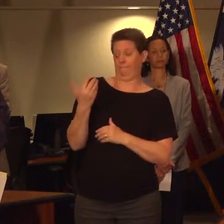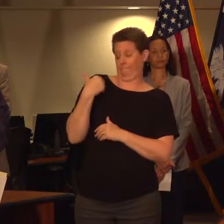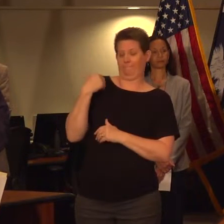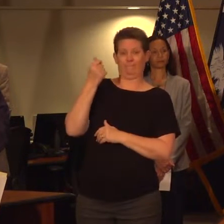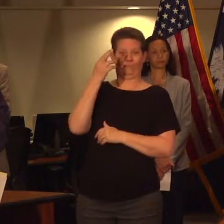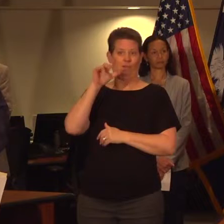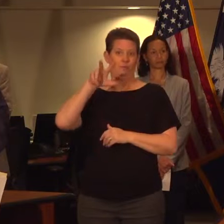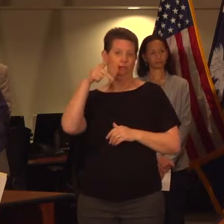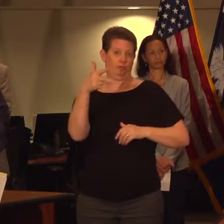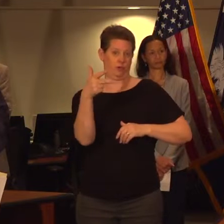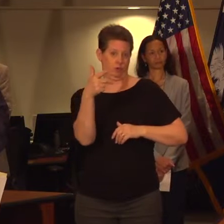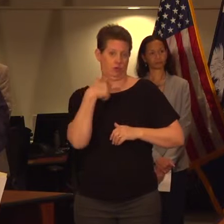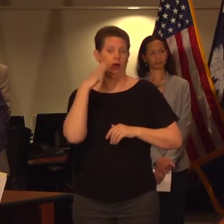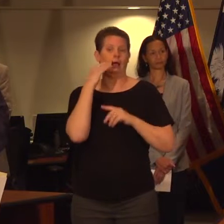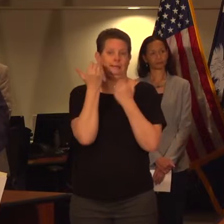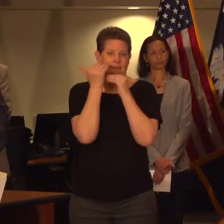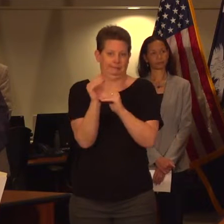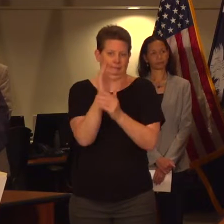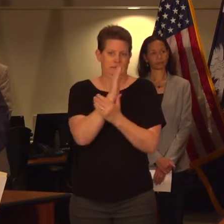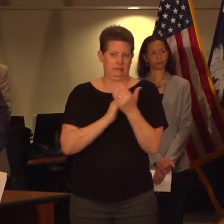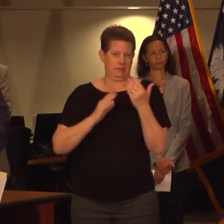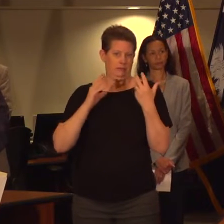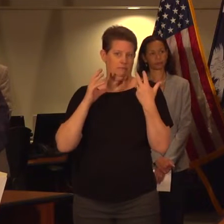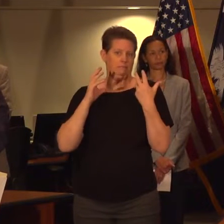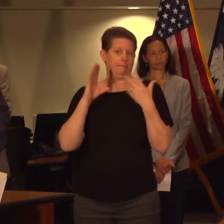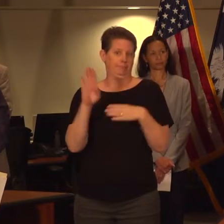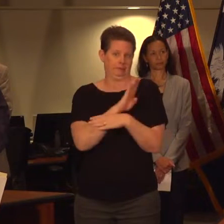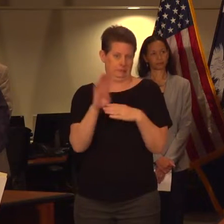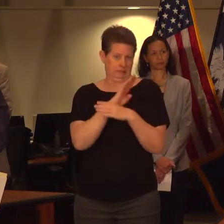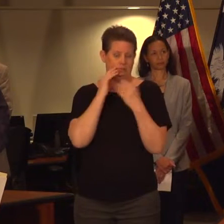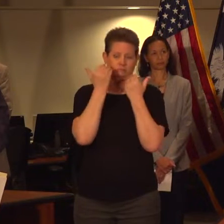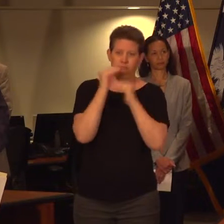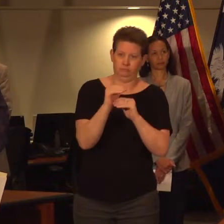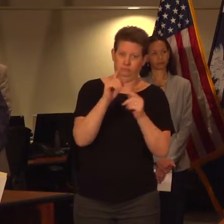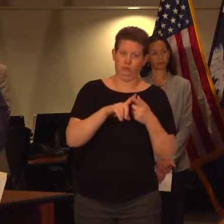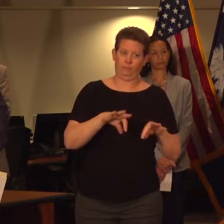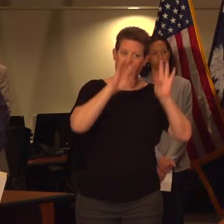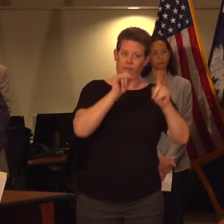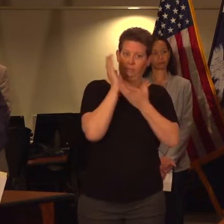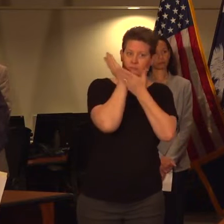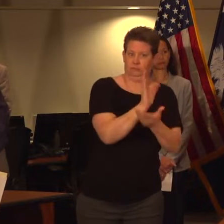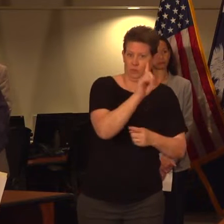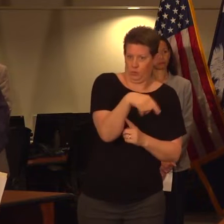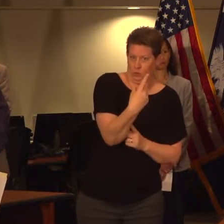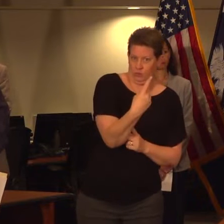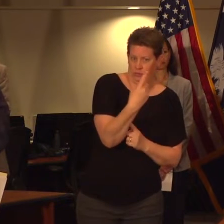I restricted some retail businesses to pick up and delivery only. We closed them for other operations,